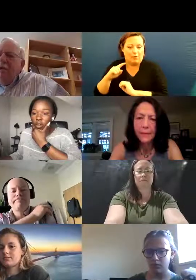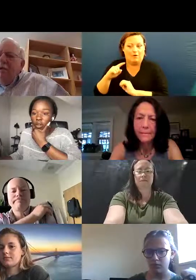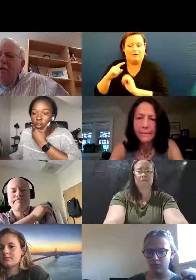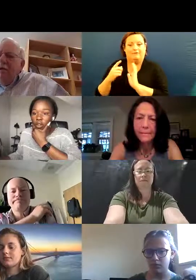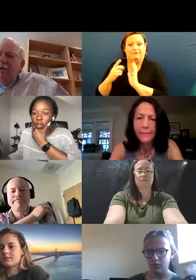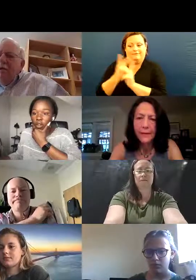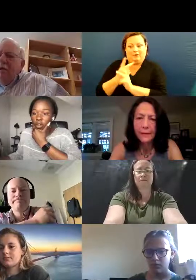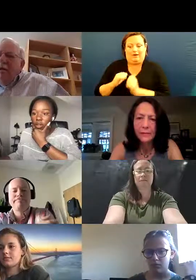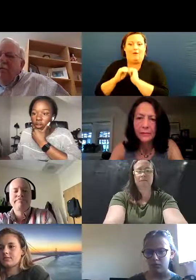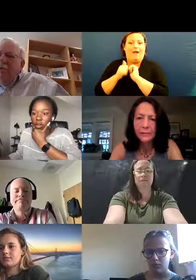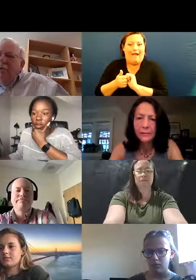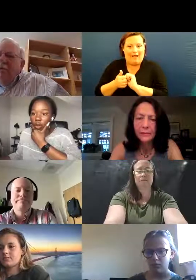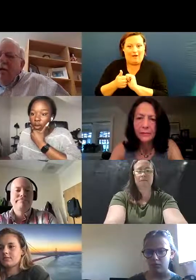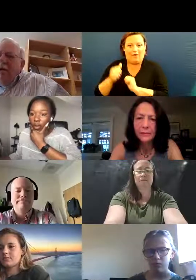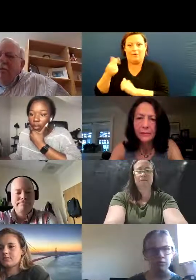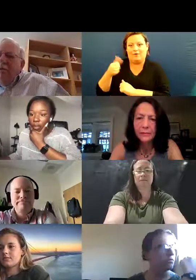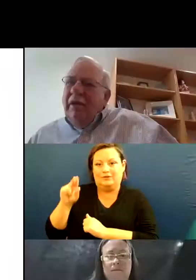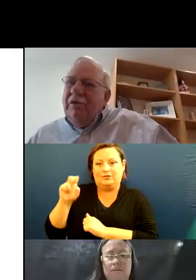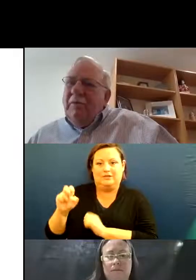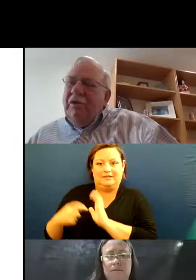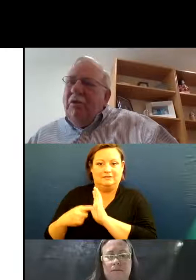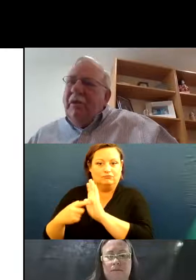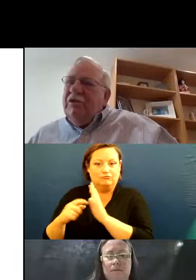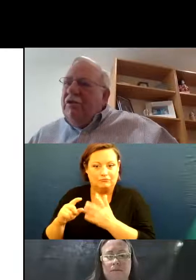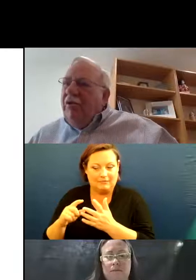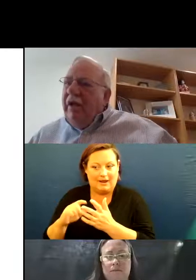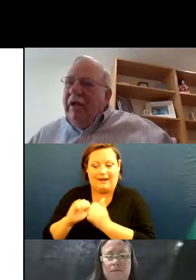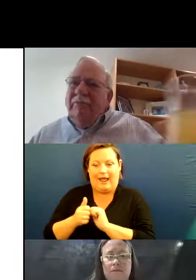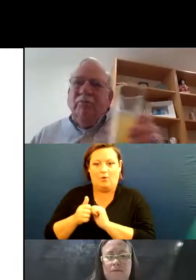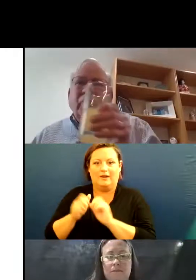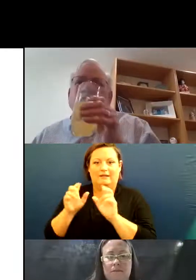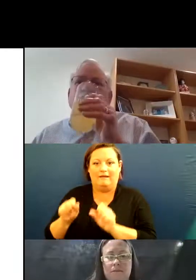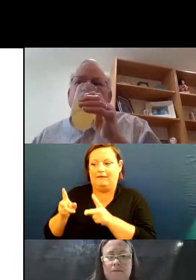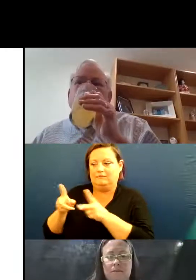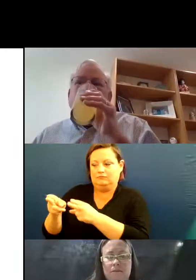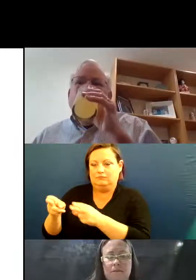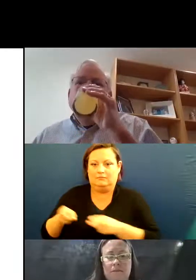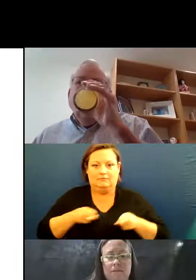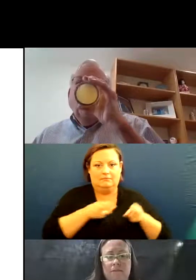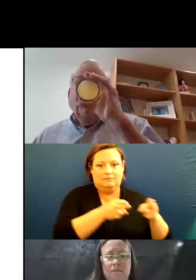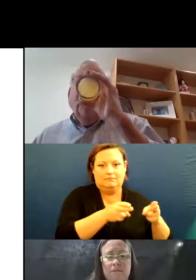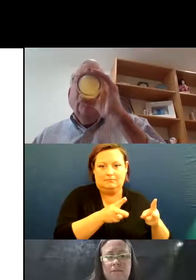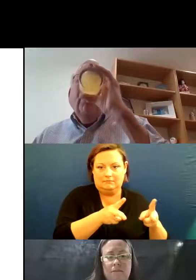spliced into the mature messenger RNA.